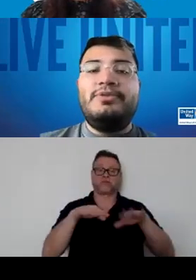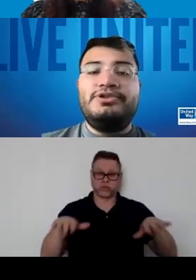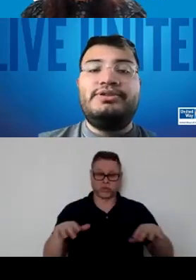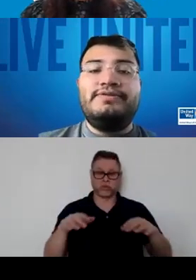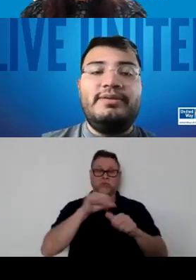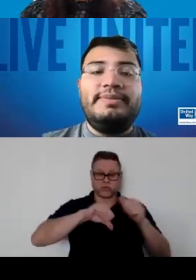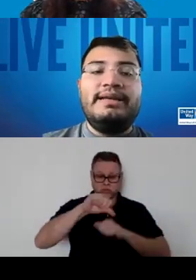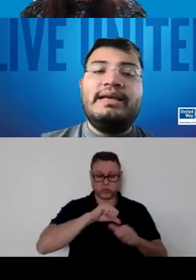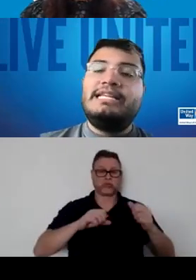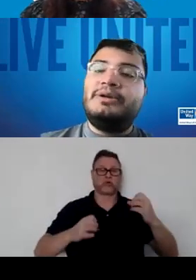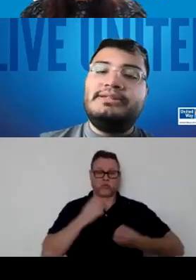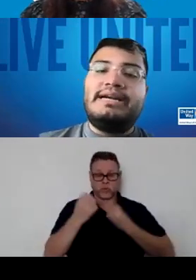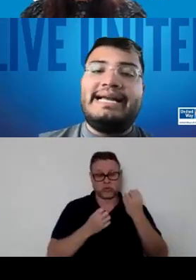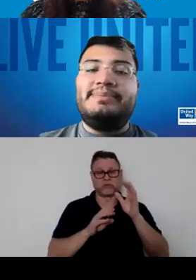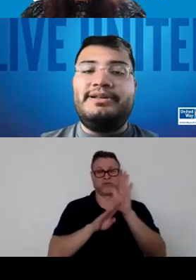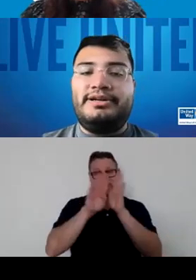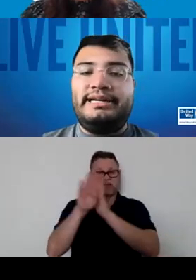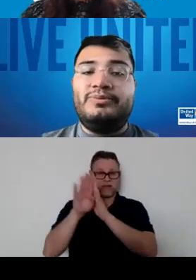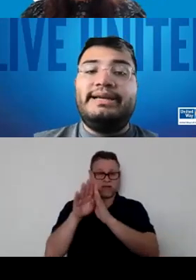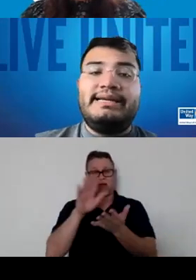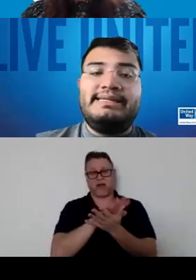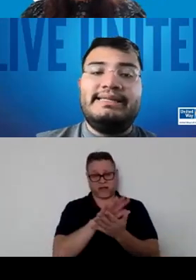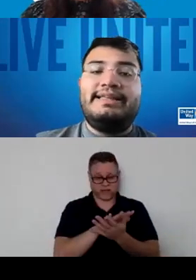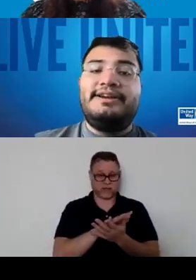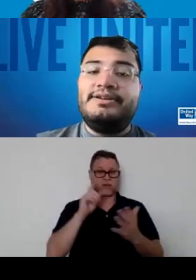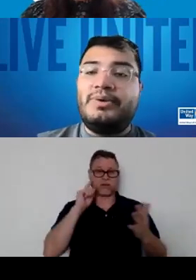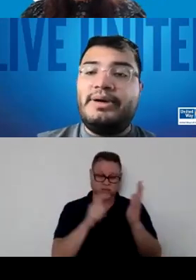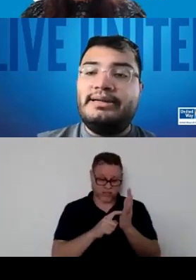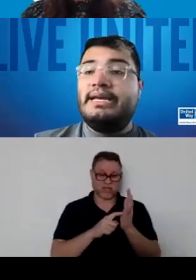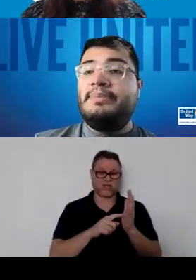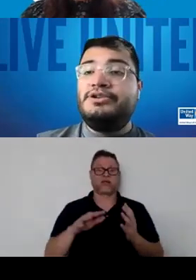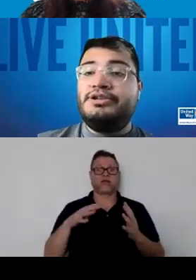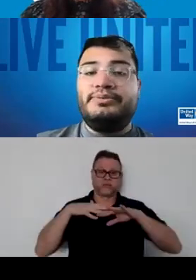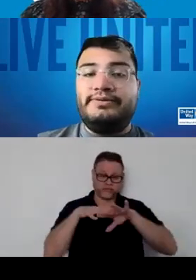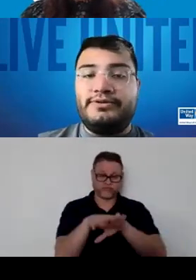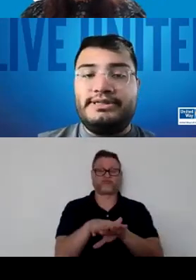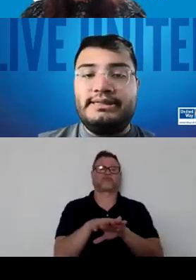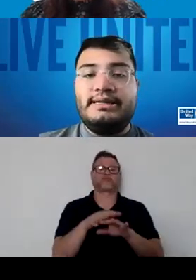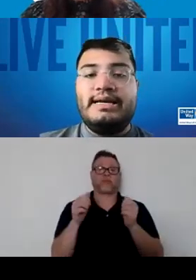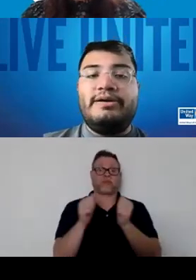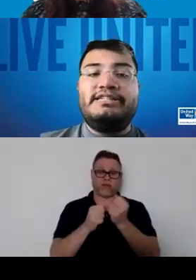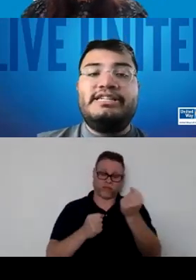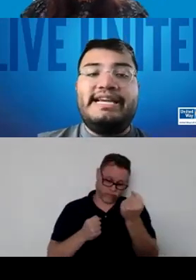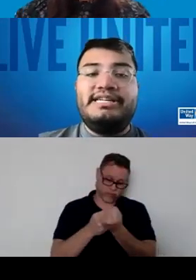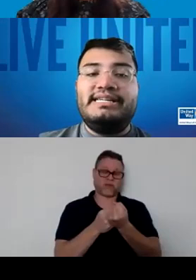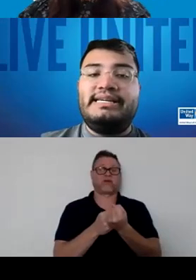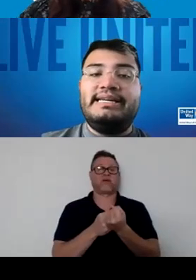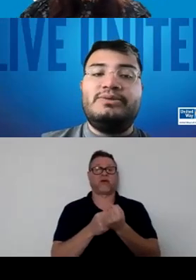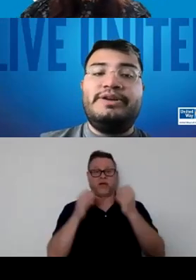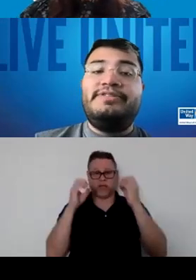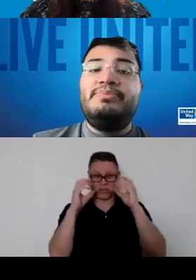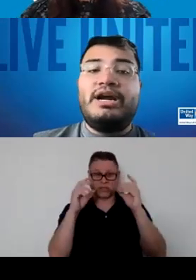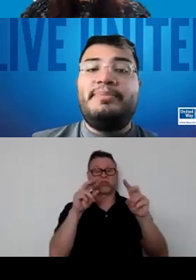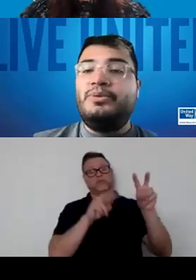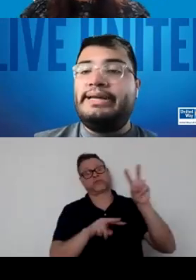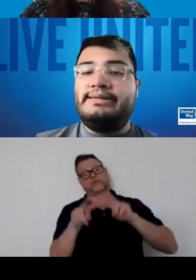and emotional development, as well as their academic learning, recognizing that they are intertwined and mutually reinforcing. Now, education is seen as one